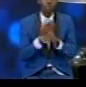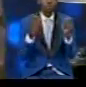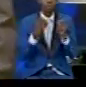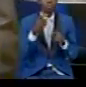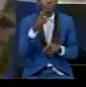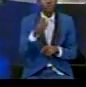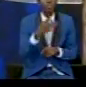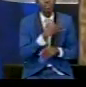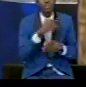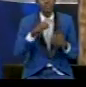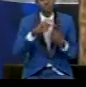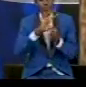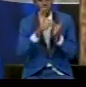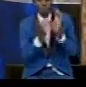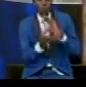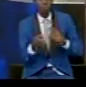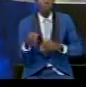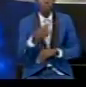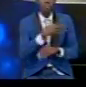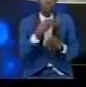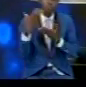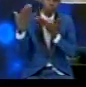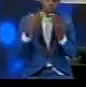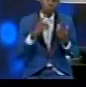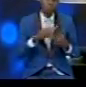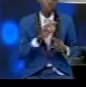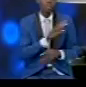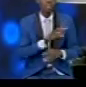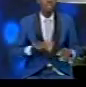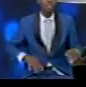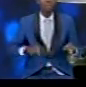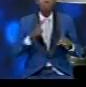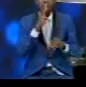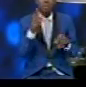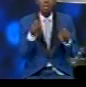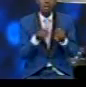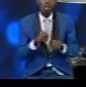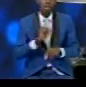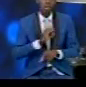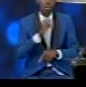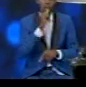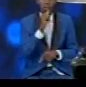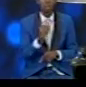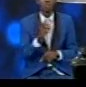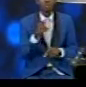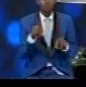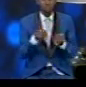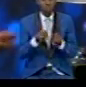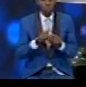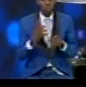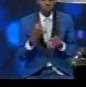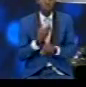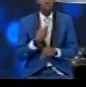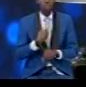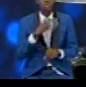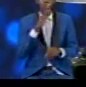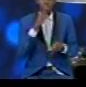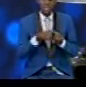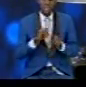to convert you, and to bring you to Christ. Be as I am to also win me. Be as I